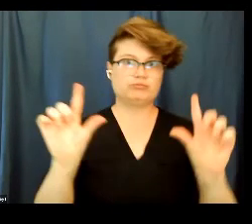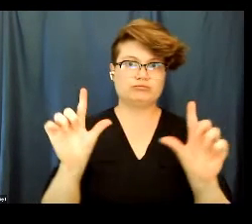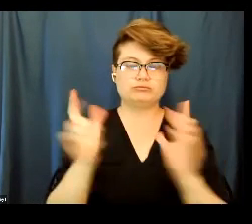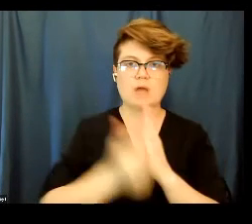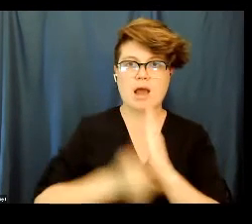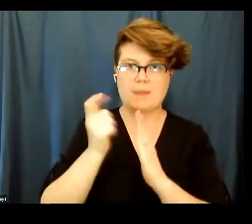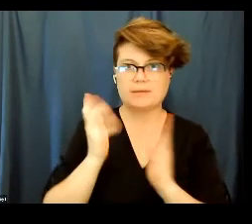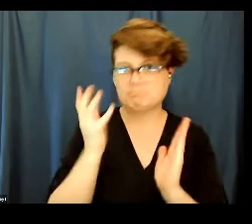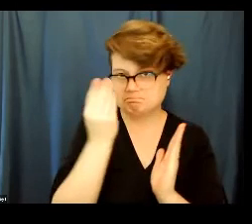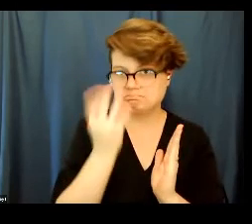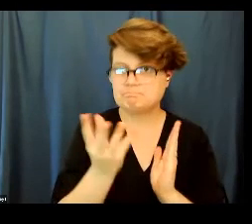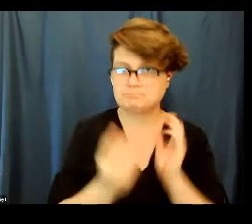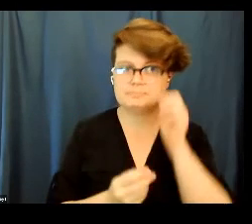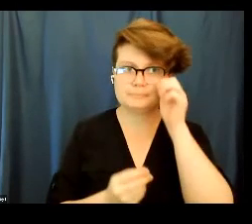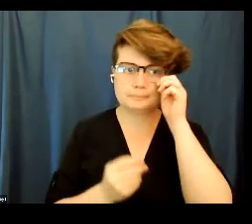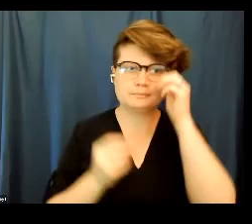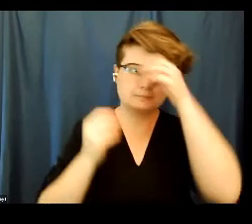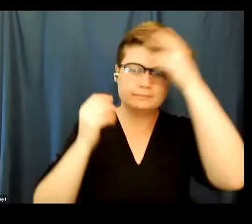well.